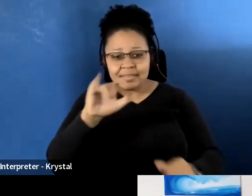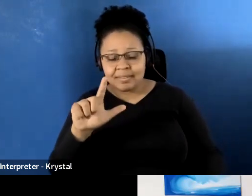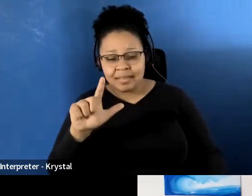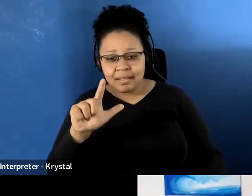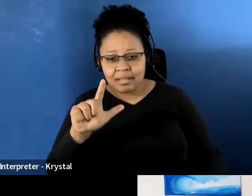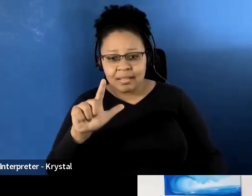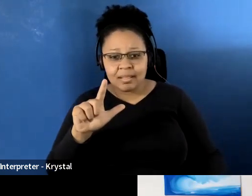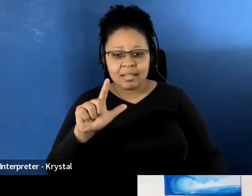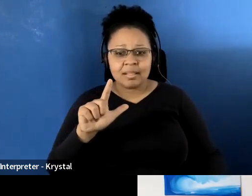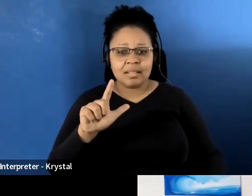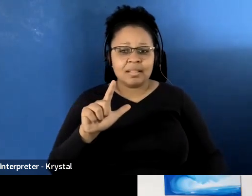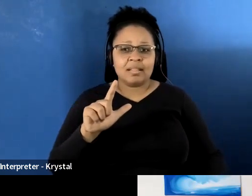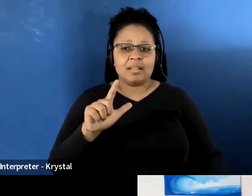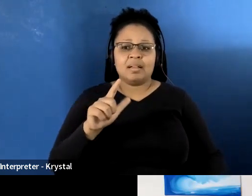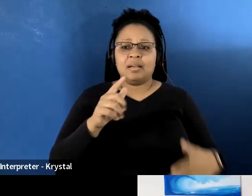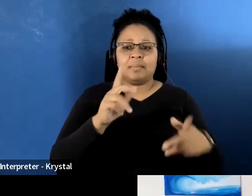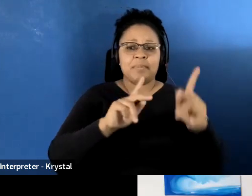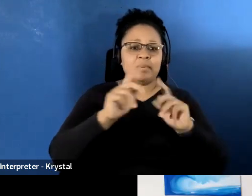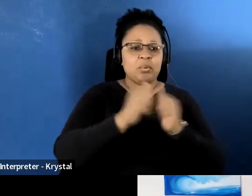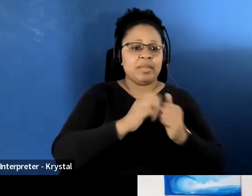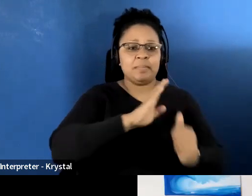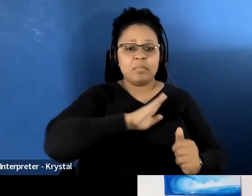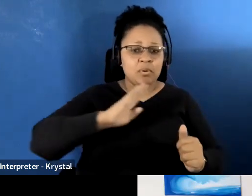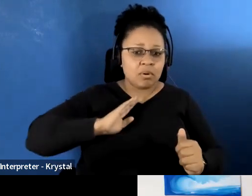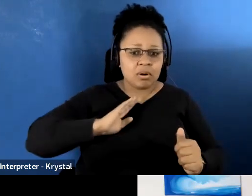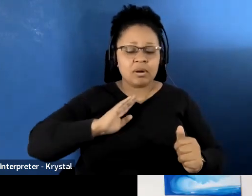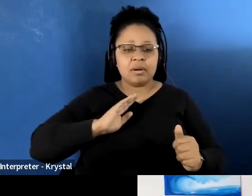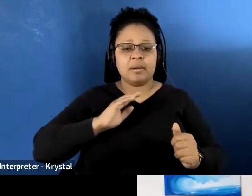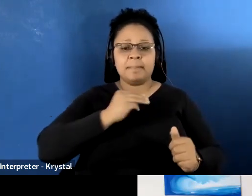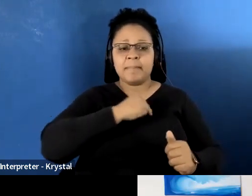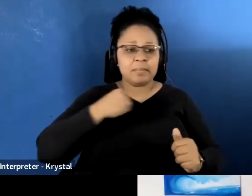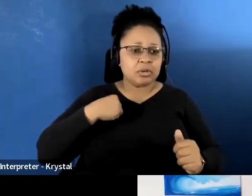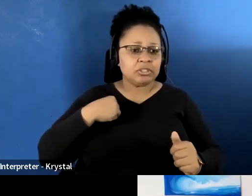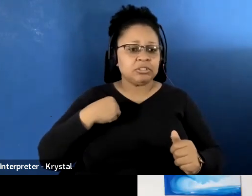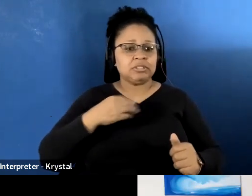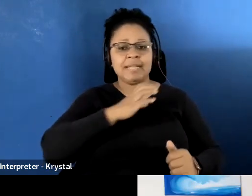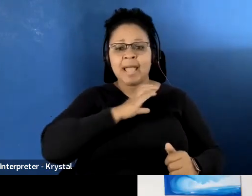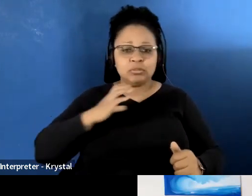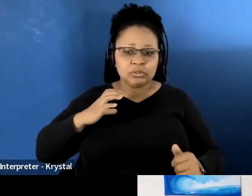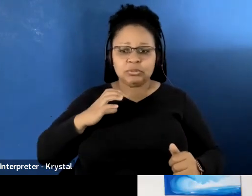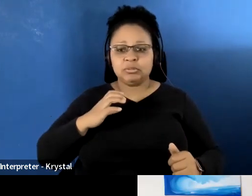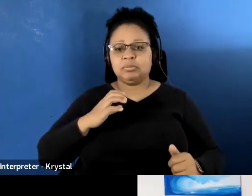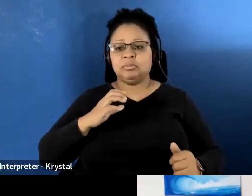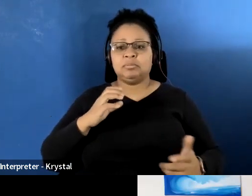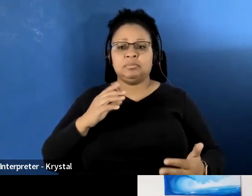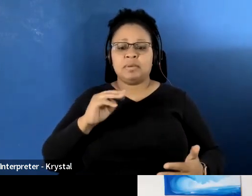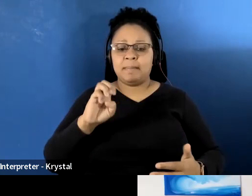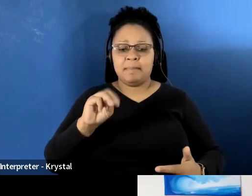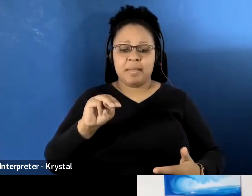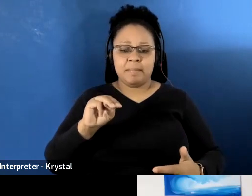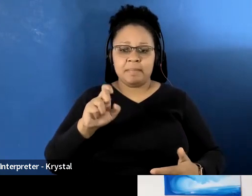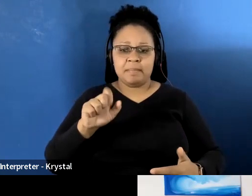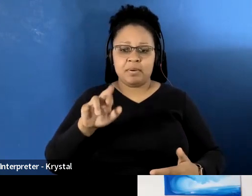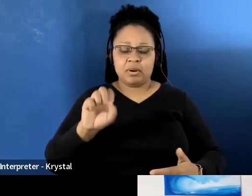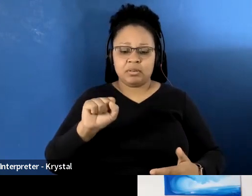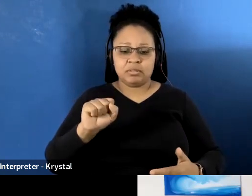with Oh yeah. are people board members and council members in here. If you just want to write it in the chat, that